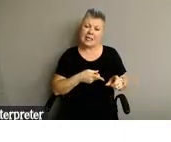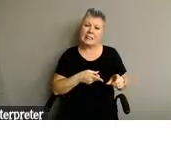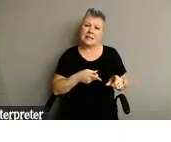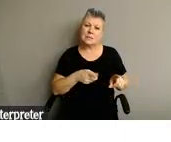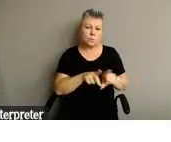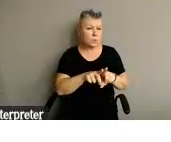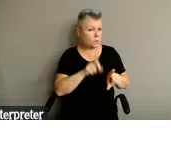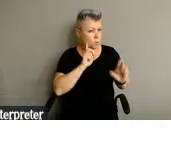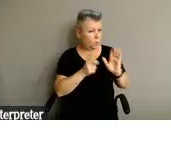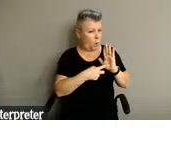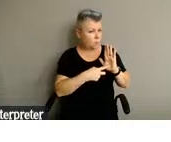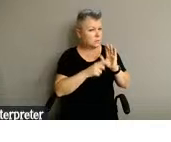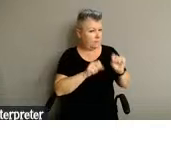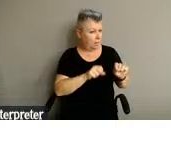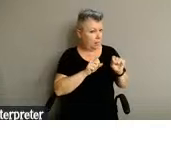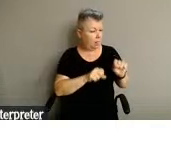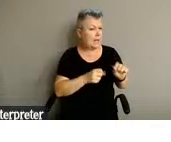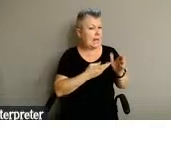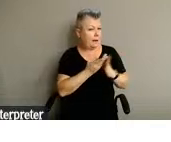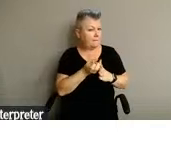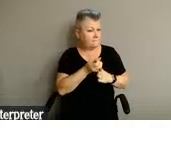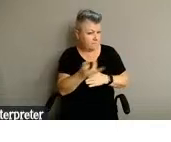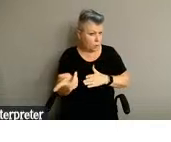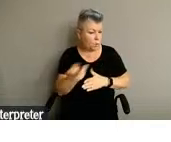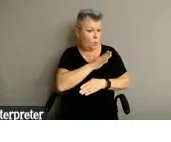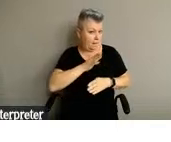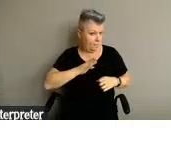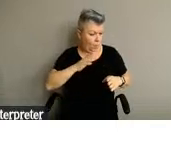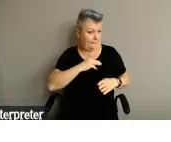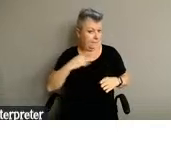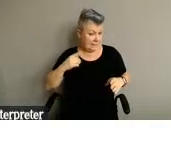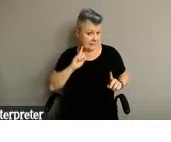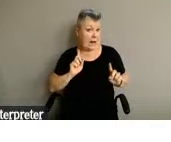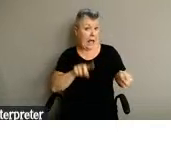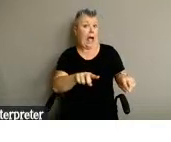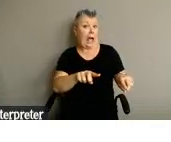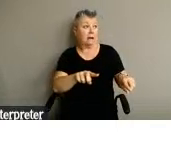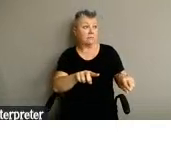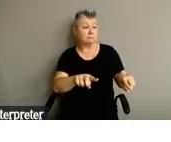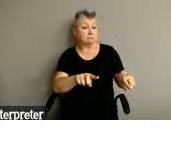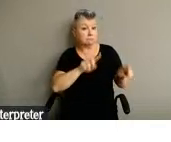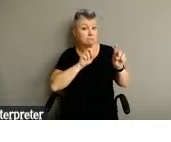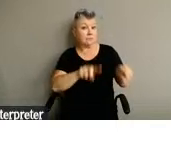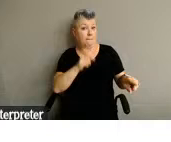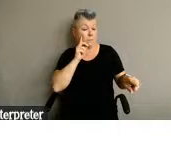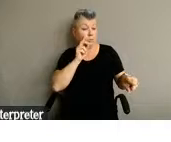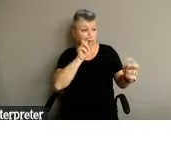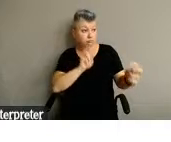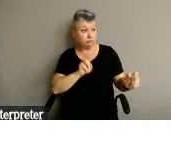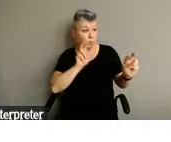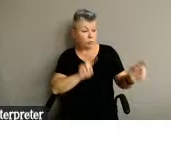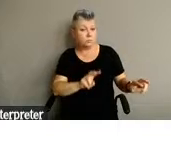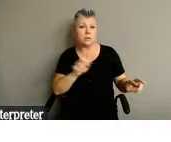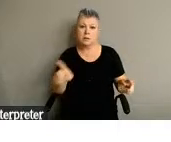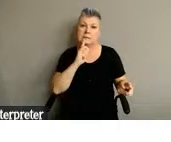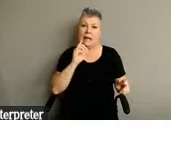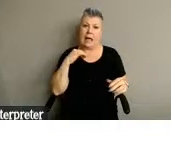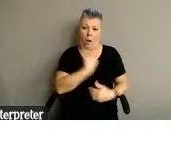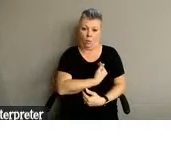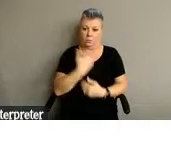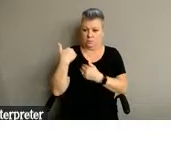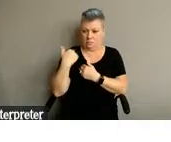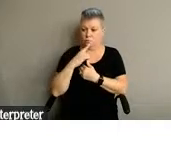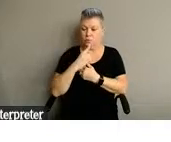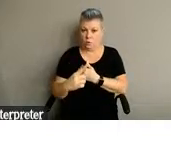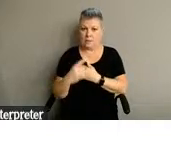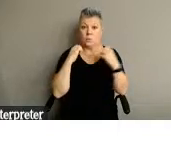also noticeable in a few of the board meetings that I have attended. It's our responsibility to ensure, just as we're educating